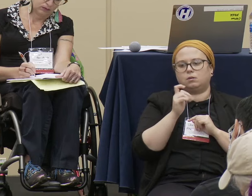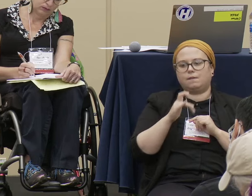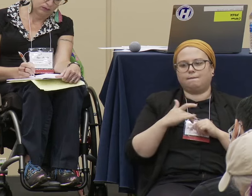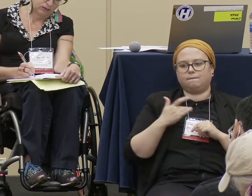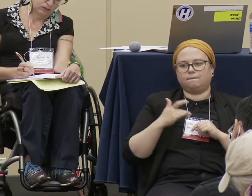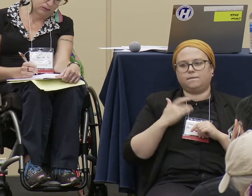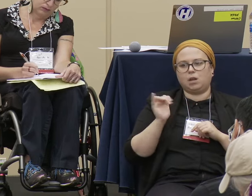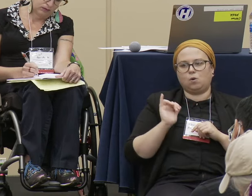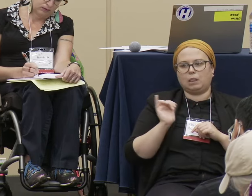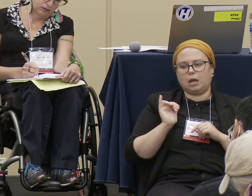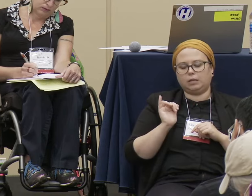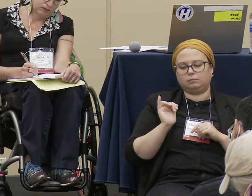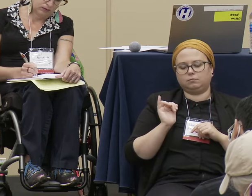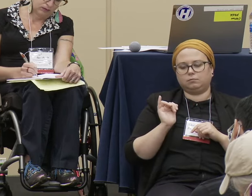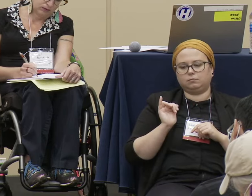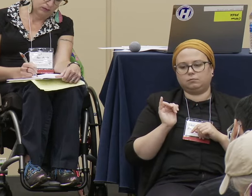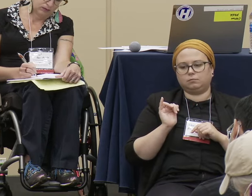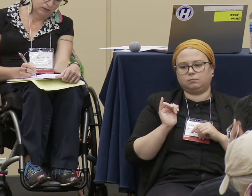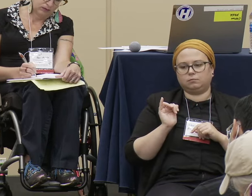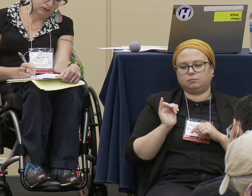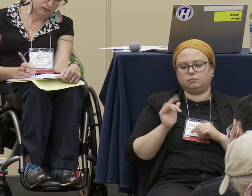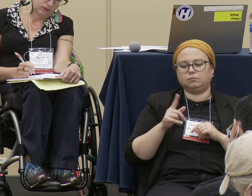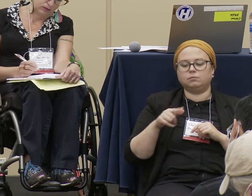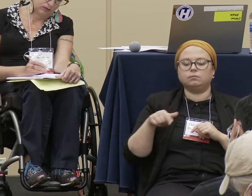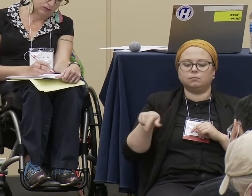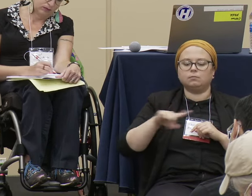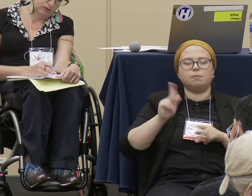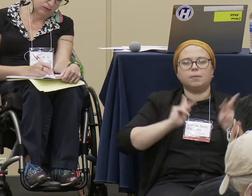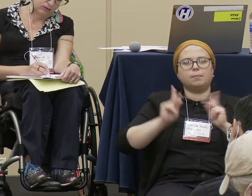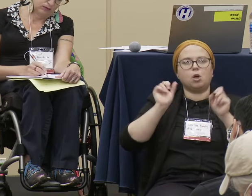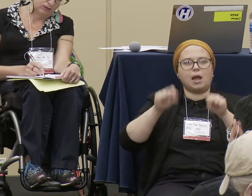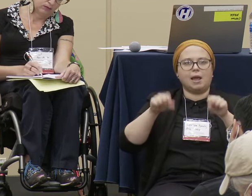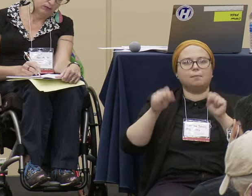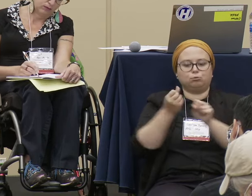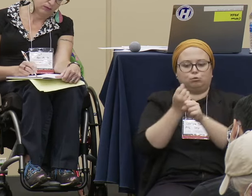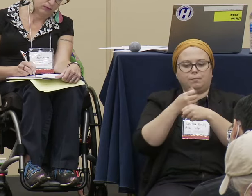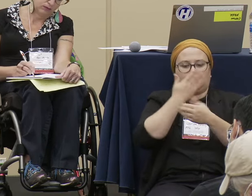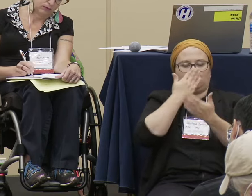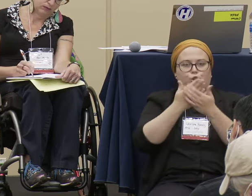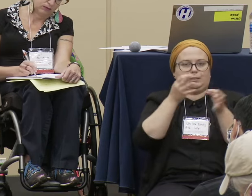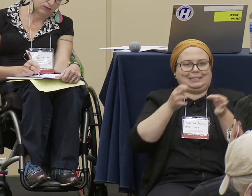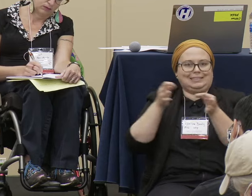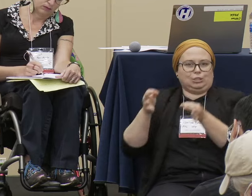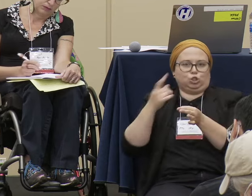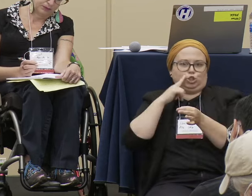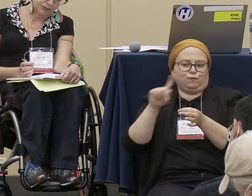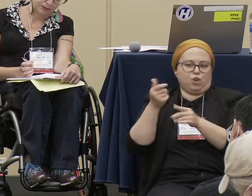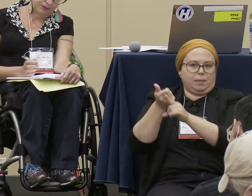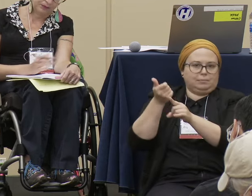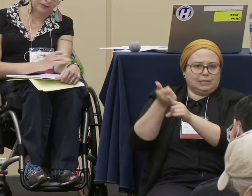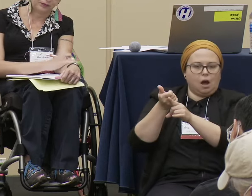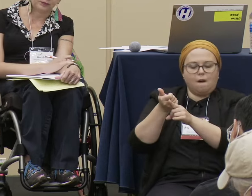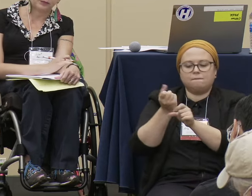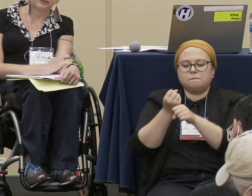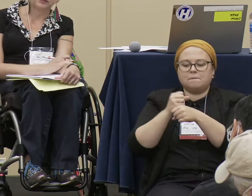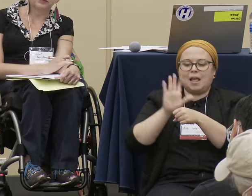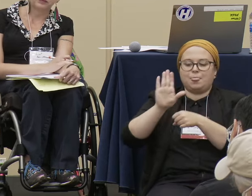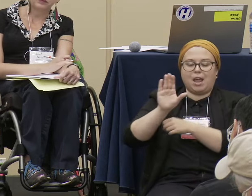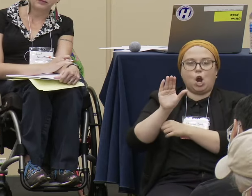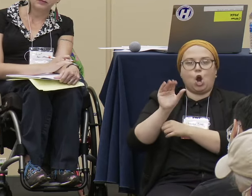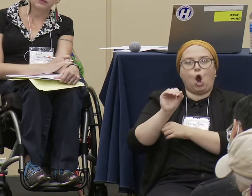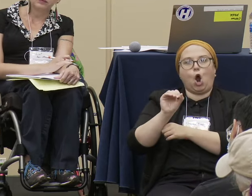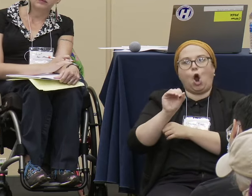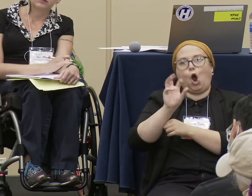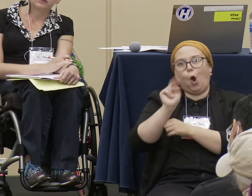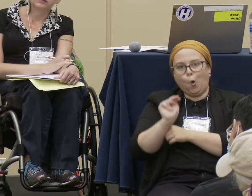people are, you know, able to make good choices for themselves, make good decisions, make their own, you